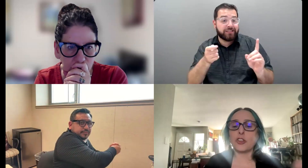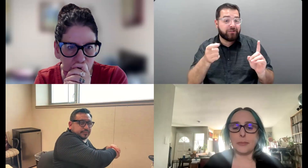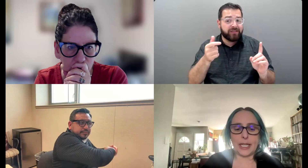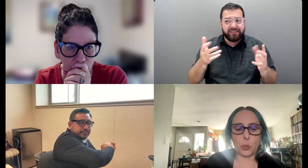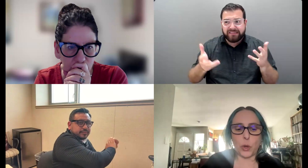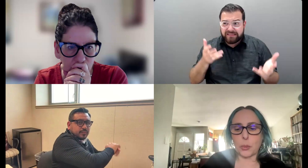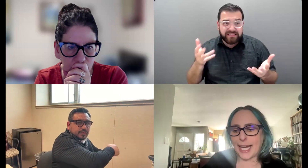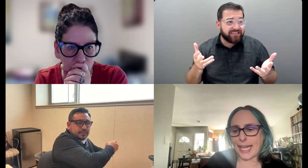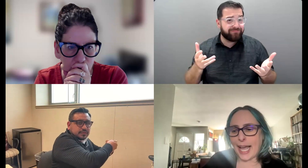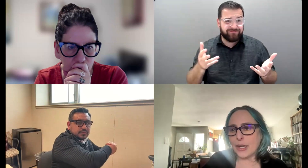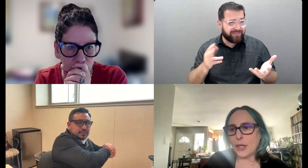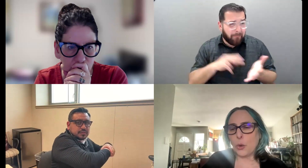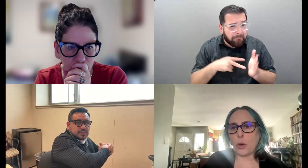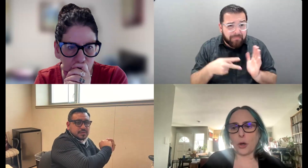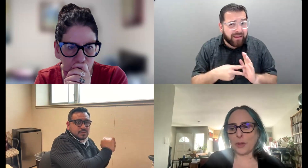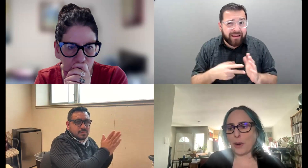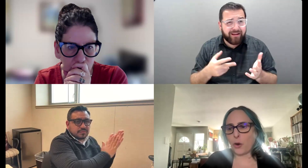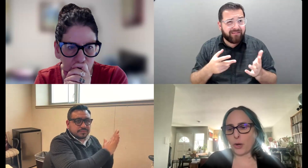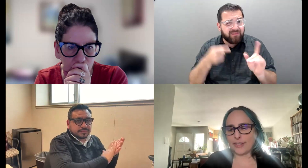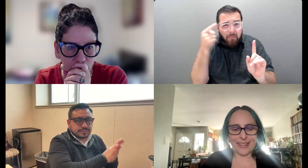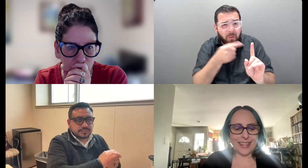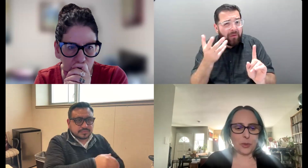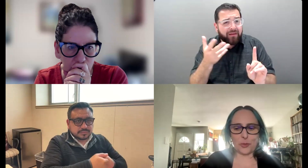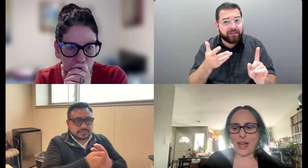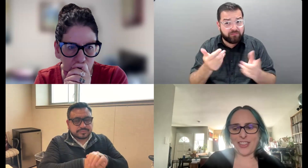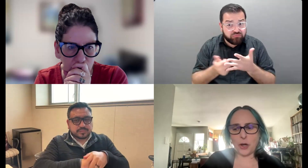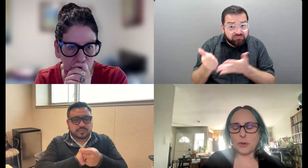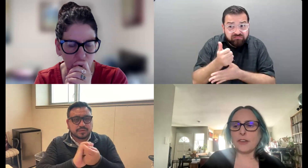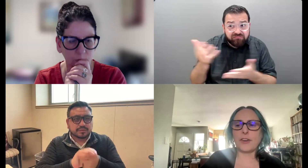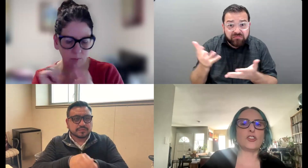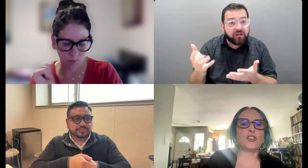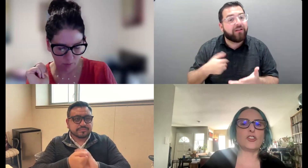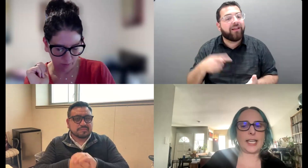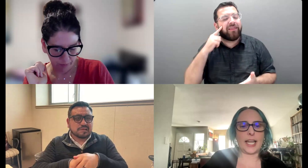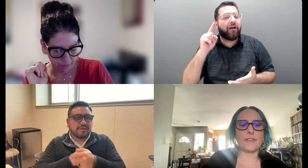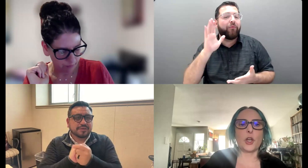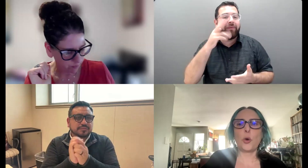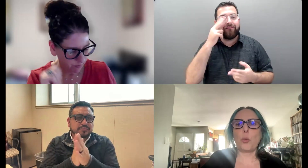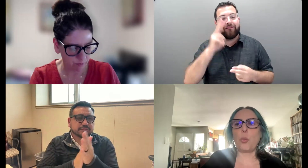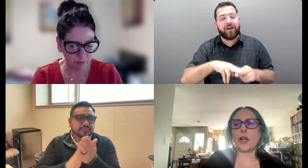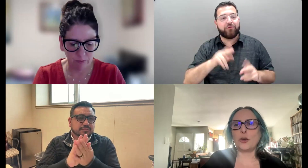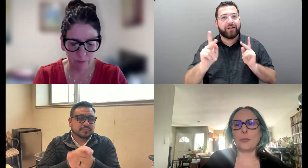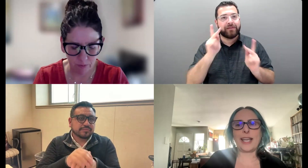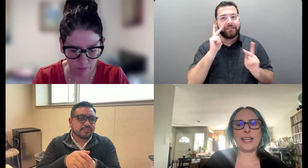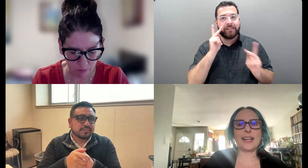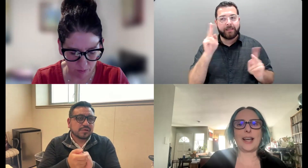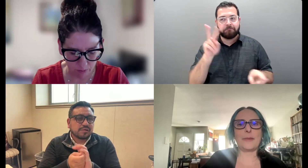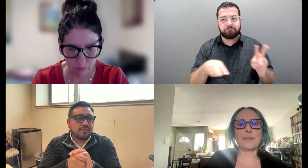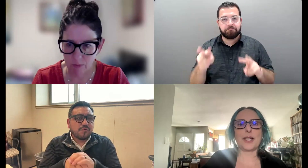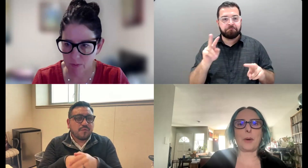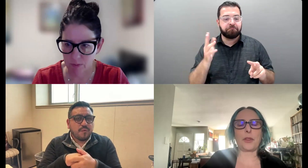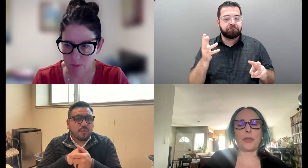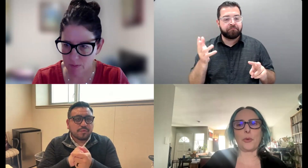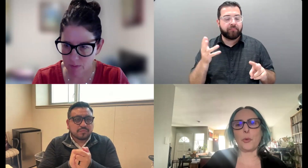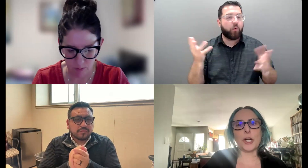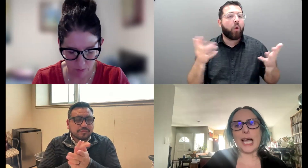does it actually mean? What are we getting at? What are we prioritizing? Which is why I thought it'd be really fun to just see kind of what you might